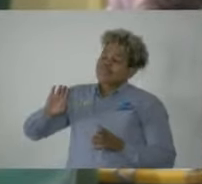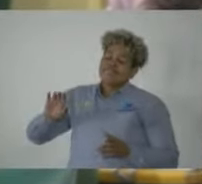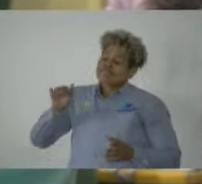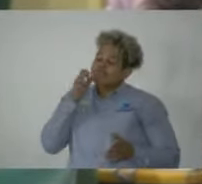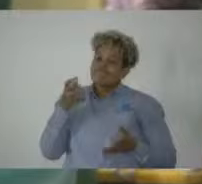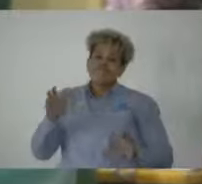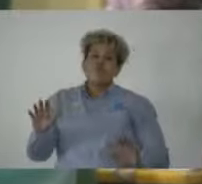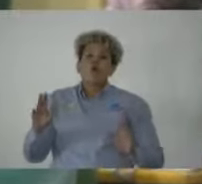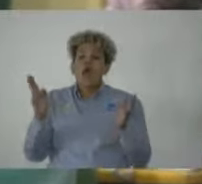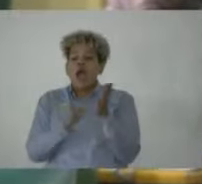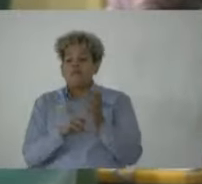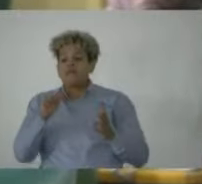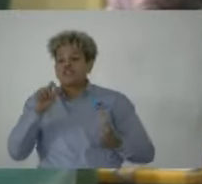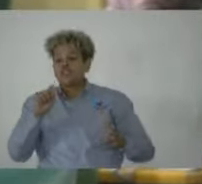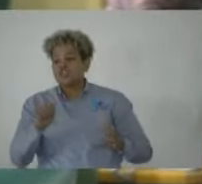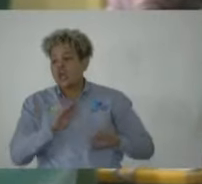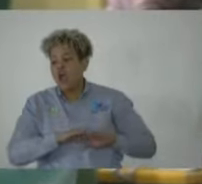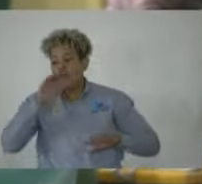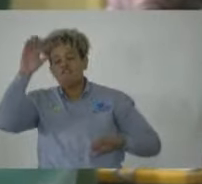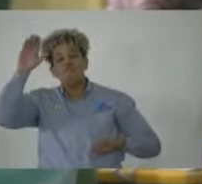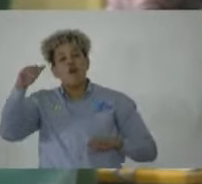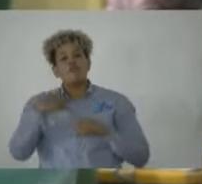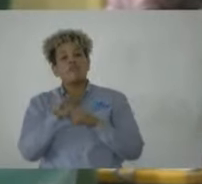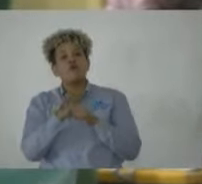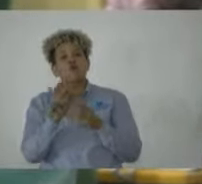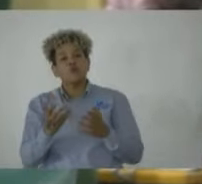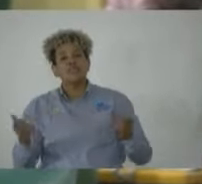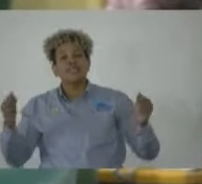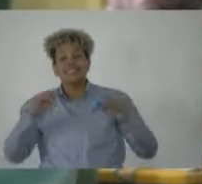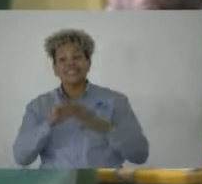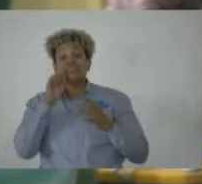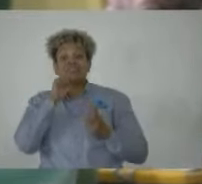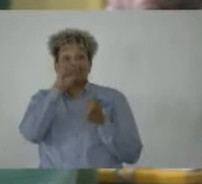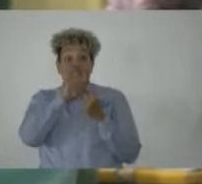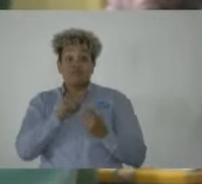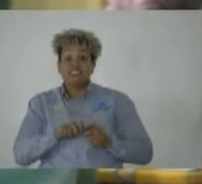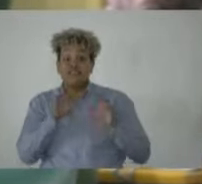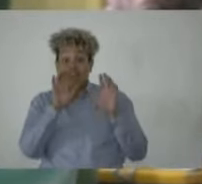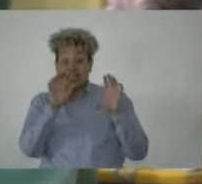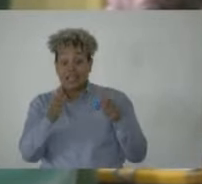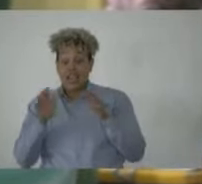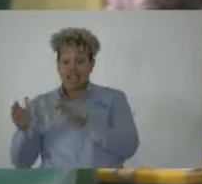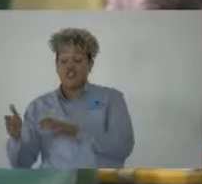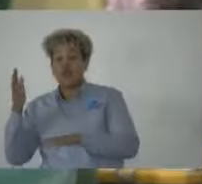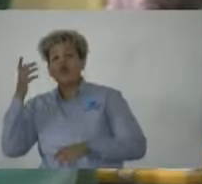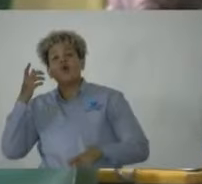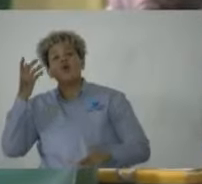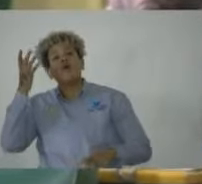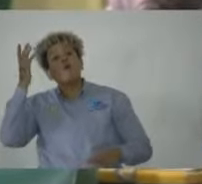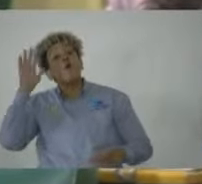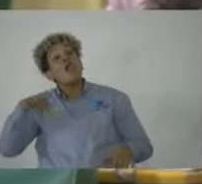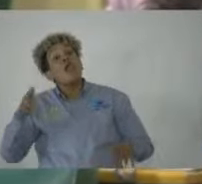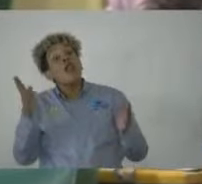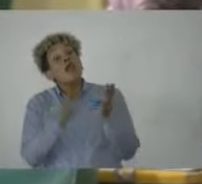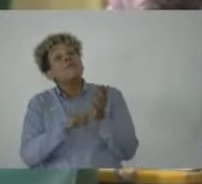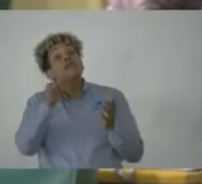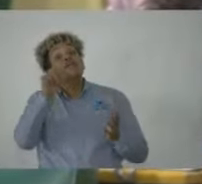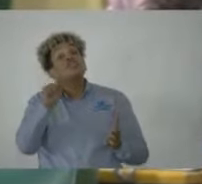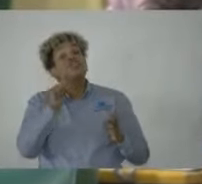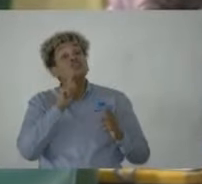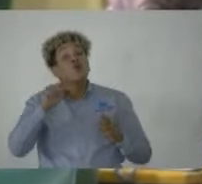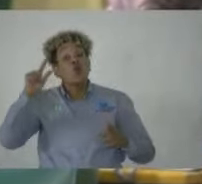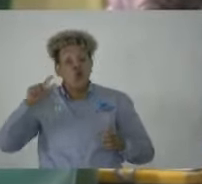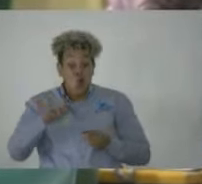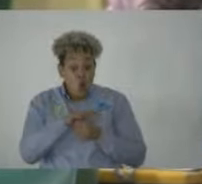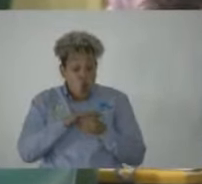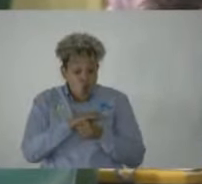GCT on foreign-produced goods in a specific category while not also applying GCT to